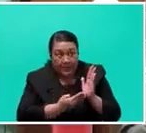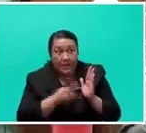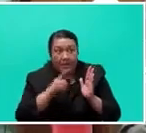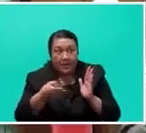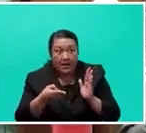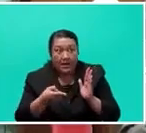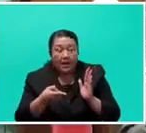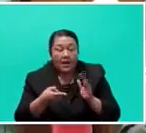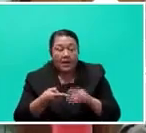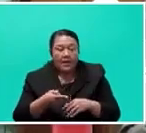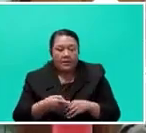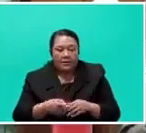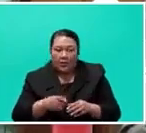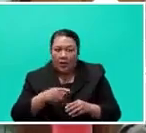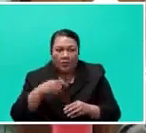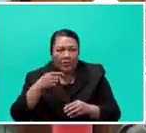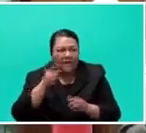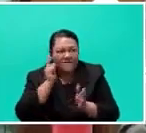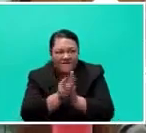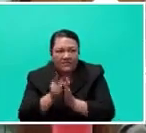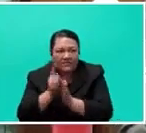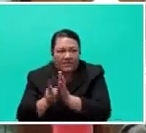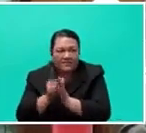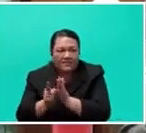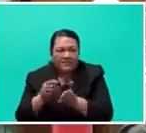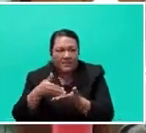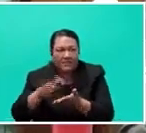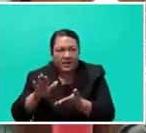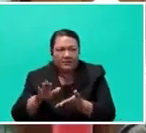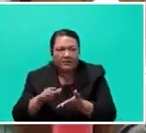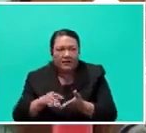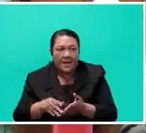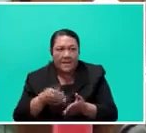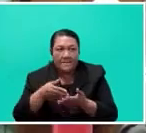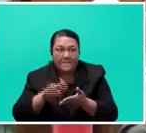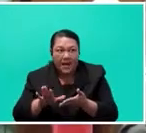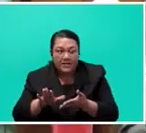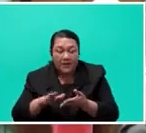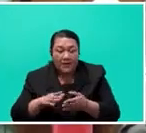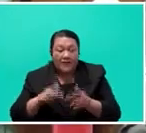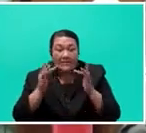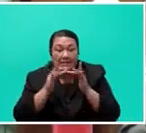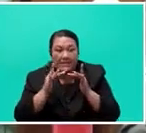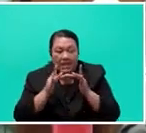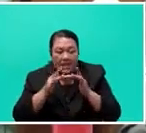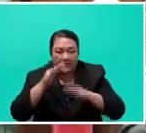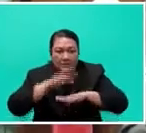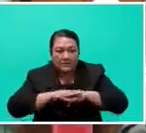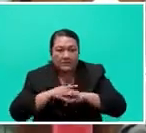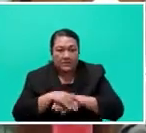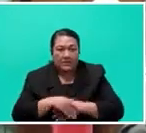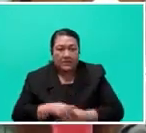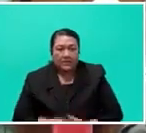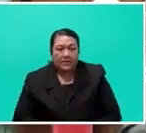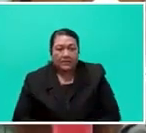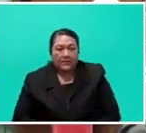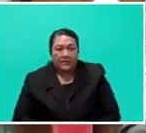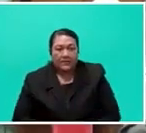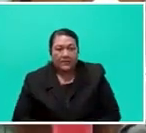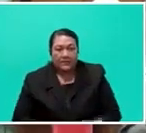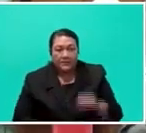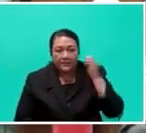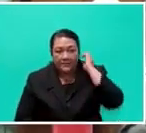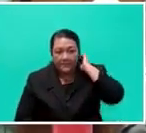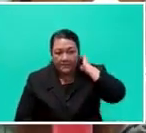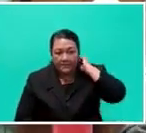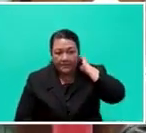delay. The bill must pass through one stage at a single sitting of Parliament. The bill must